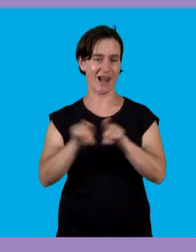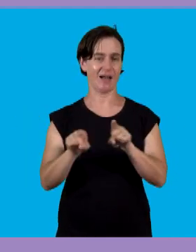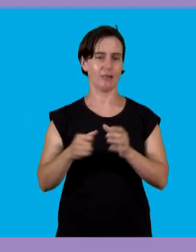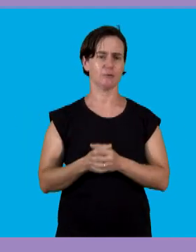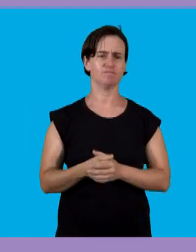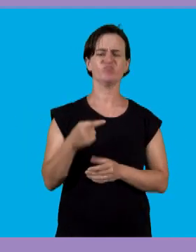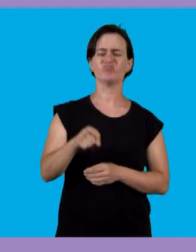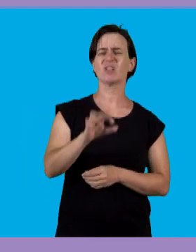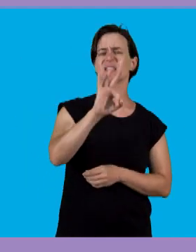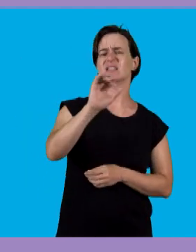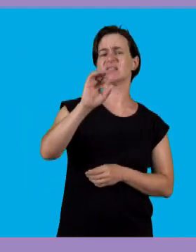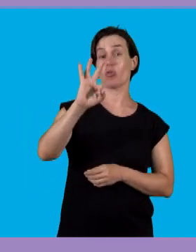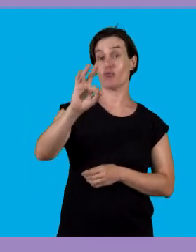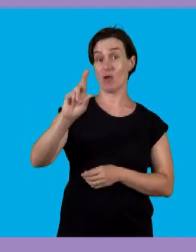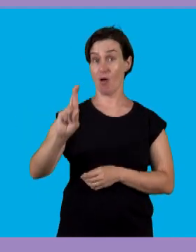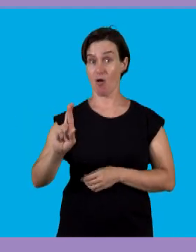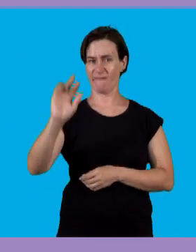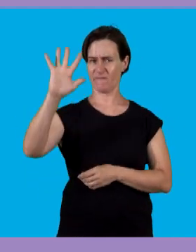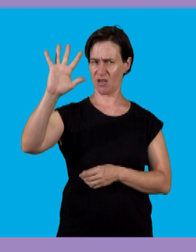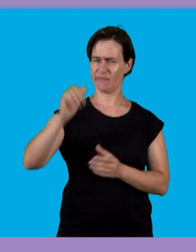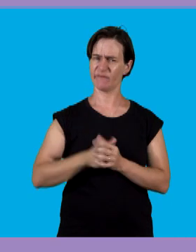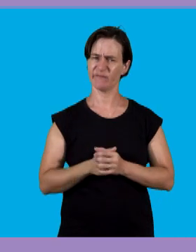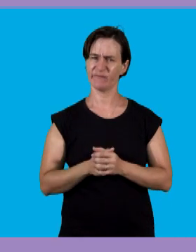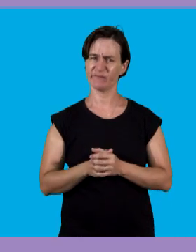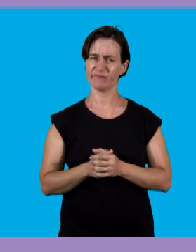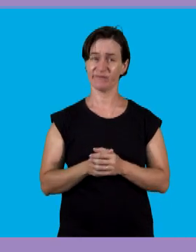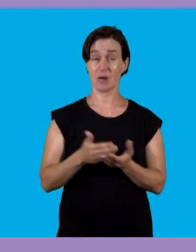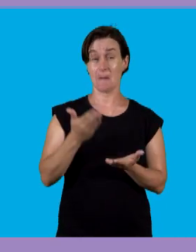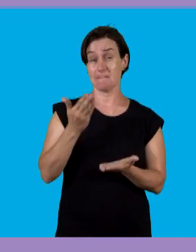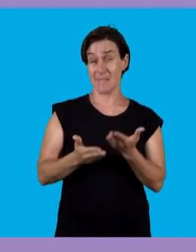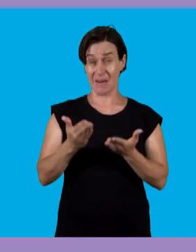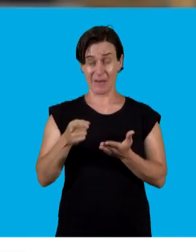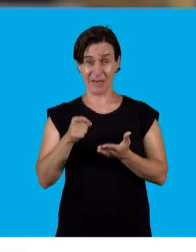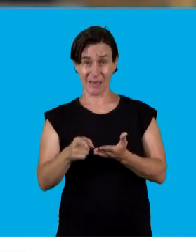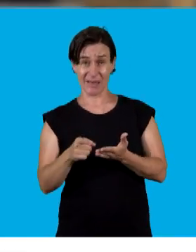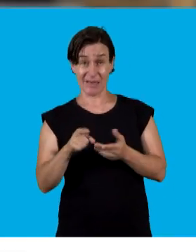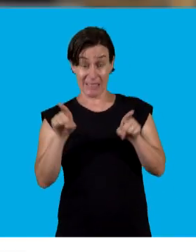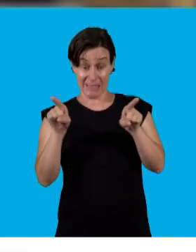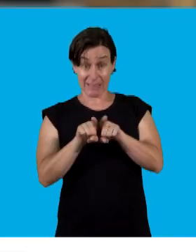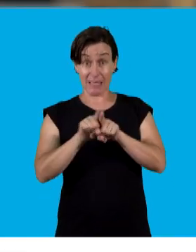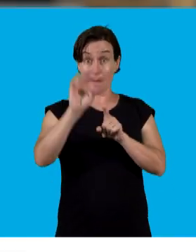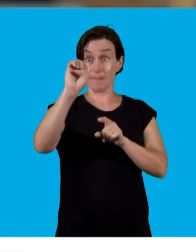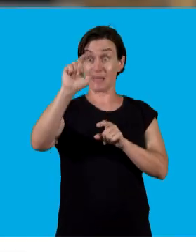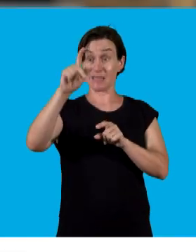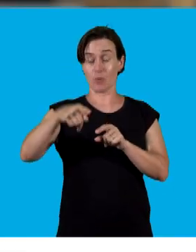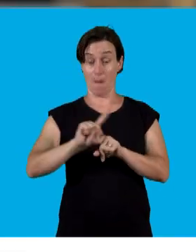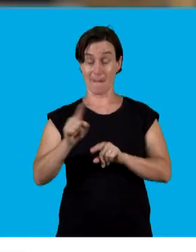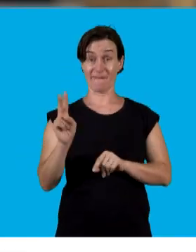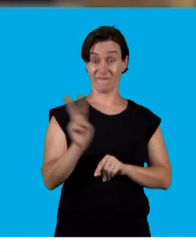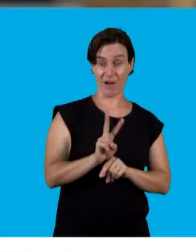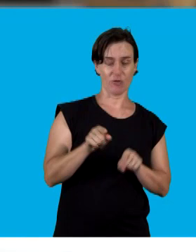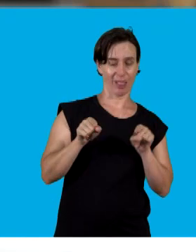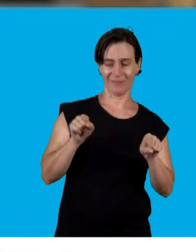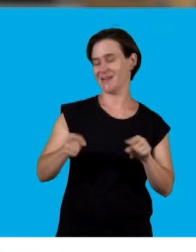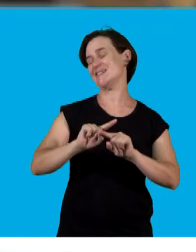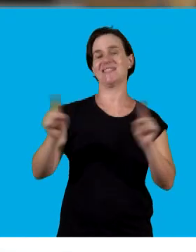about that 63r exponent 5? It might have the same exponent, but the variables are not the same, so it is